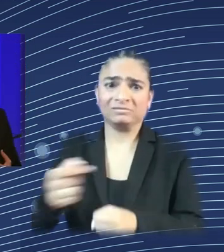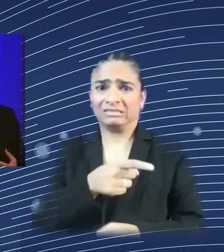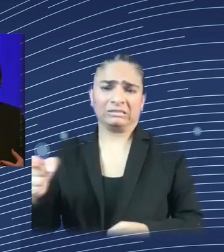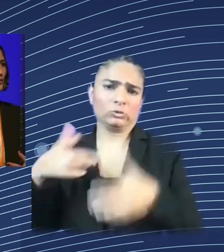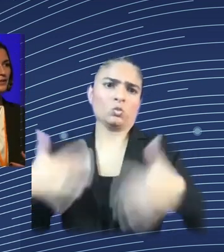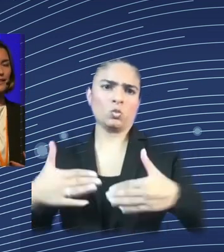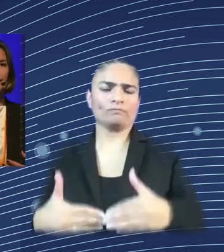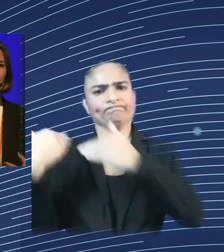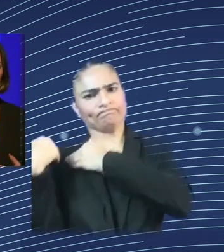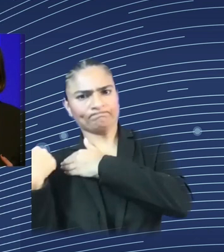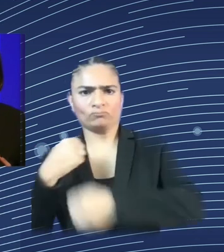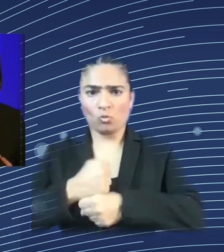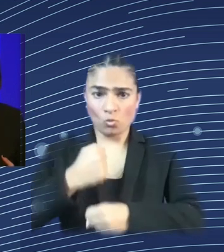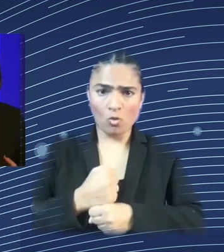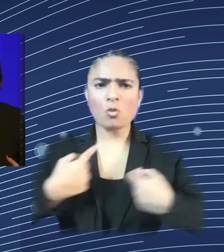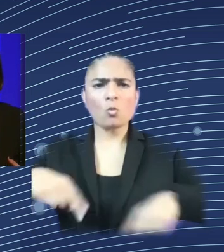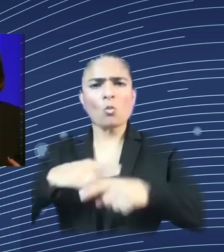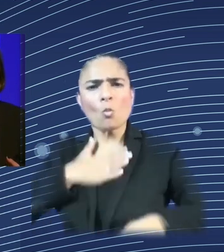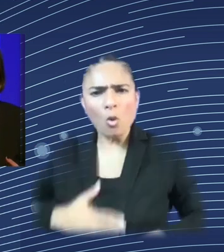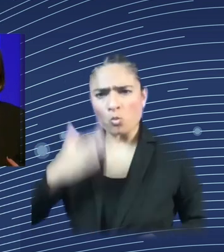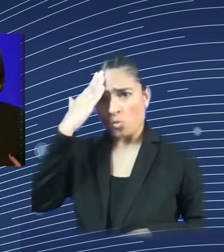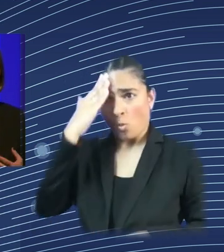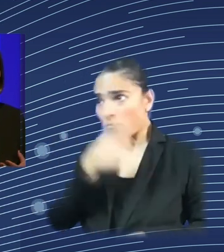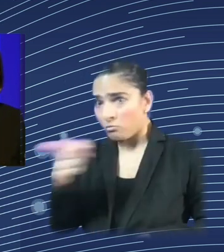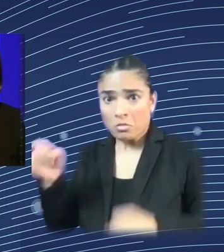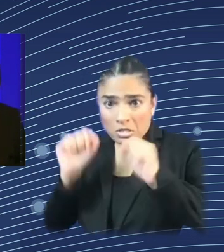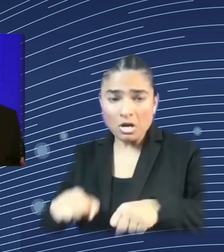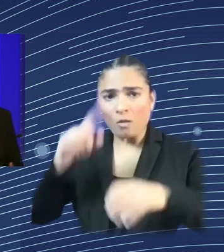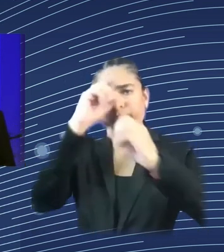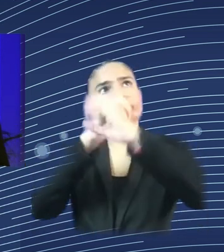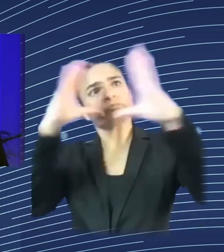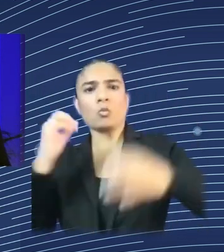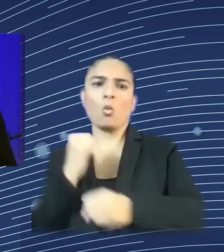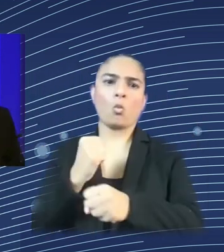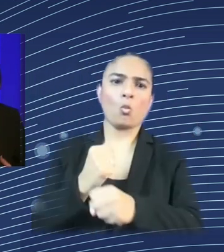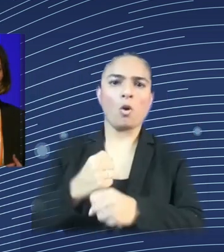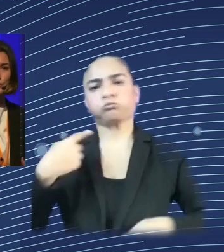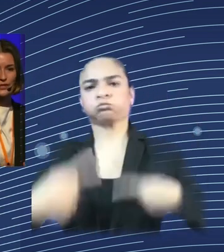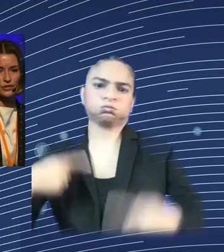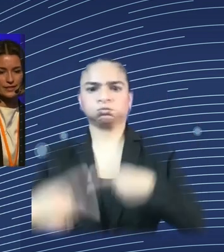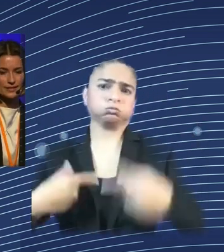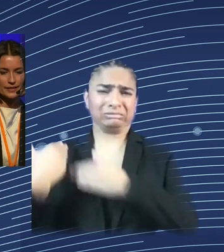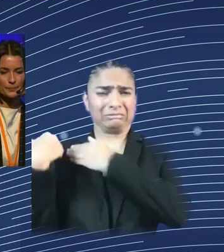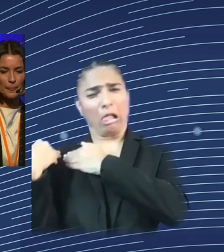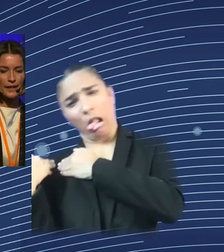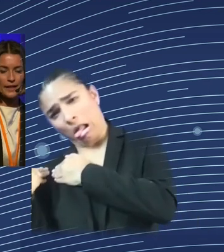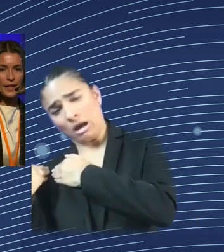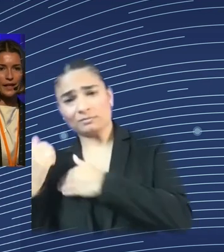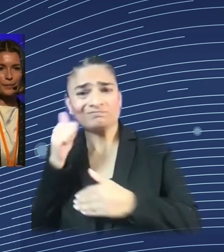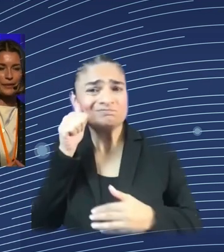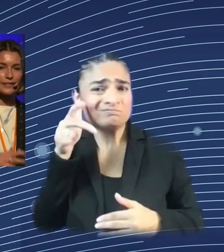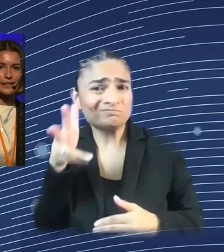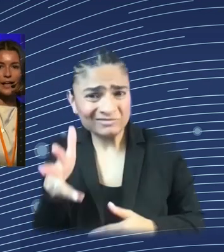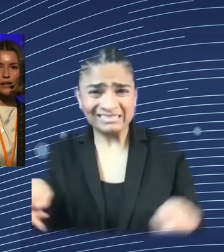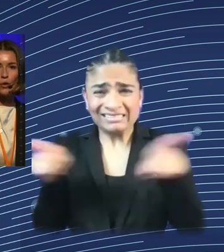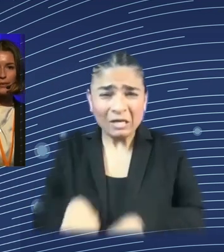with such a tool in their daily work. And we found out, yes, the majority would approve such a system.